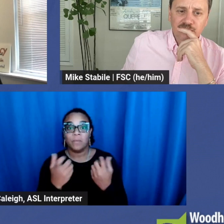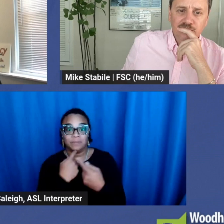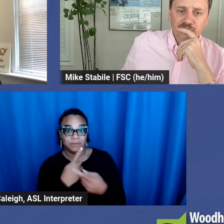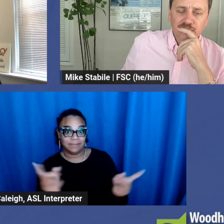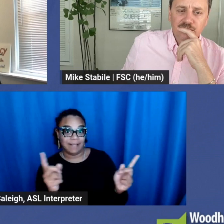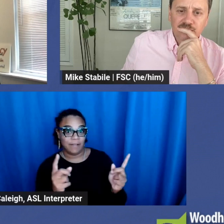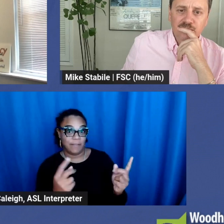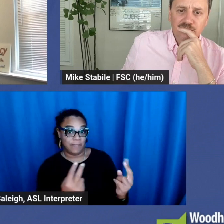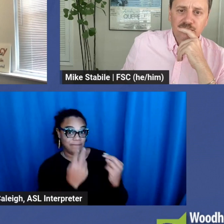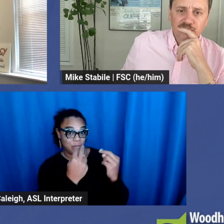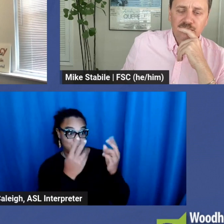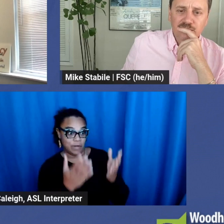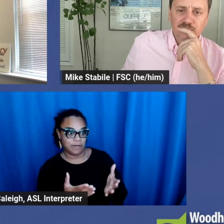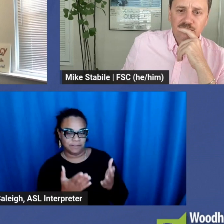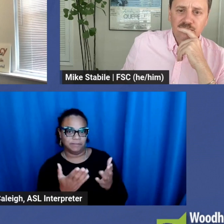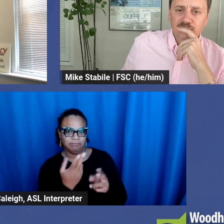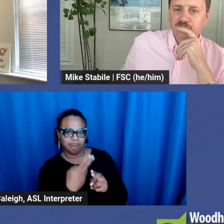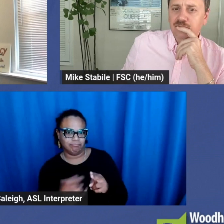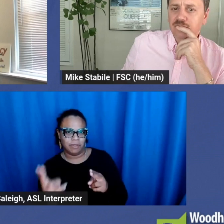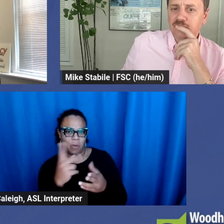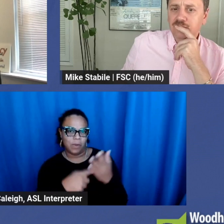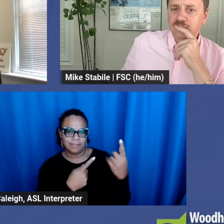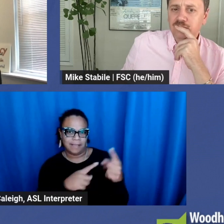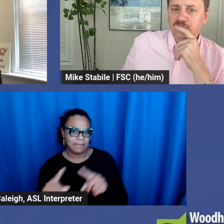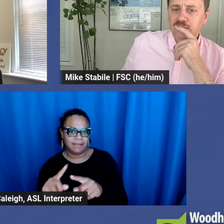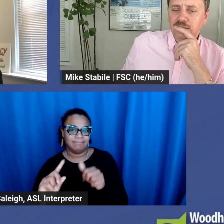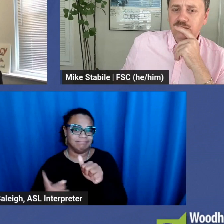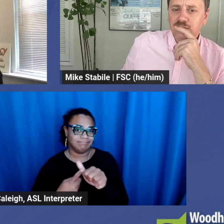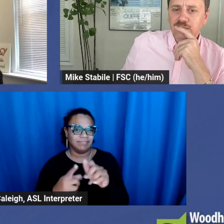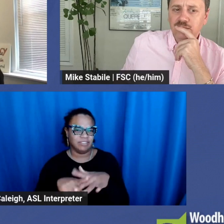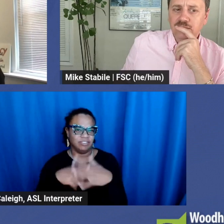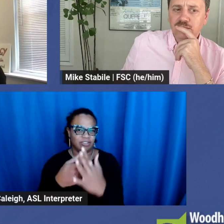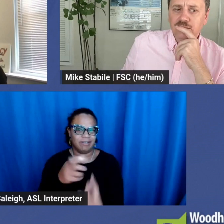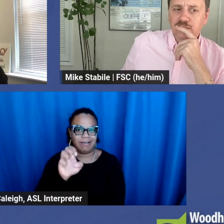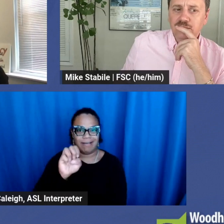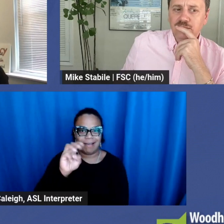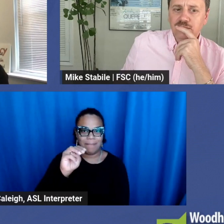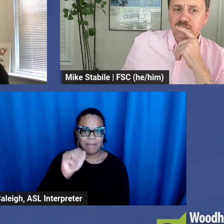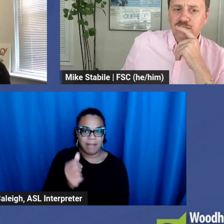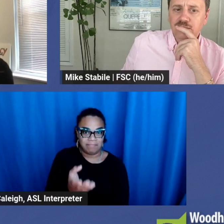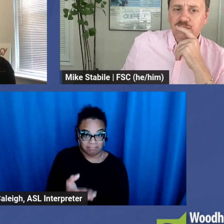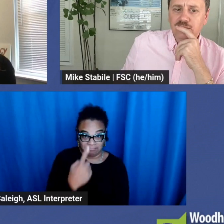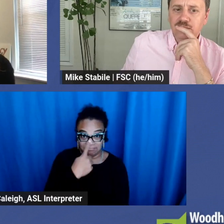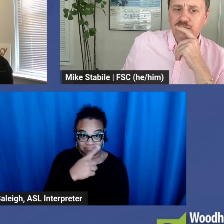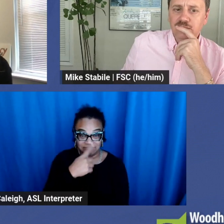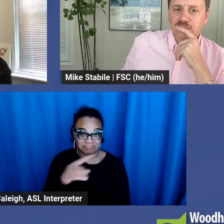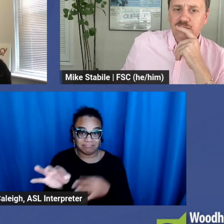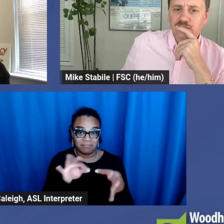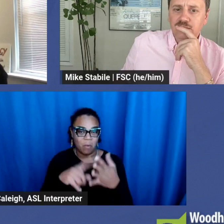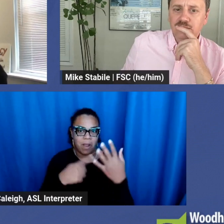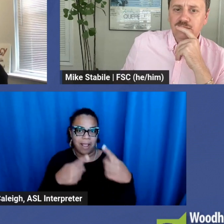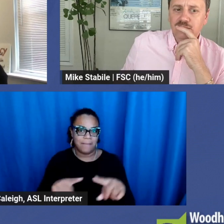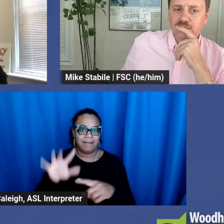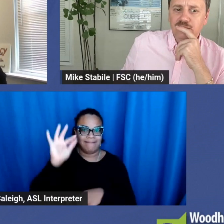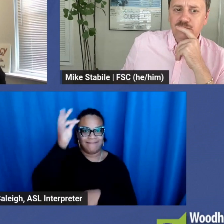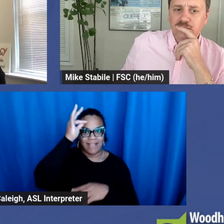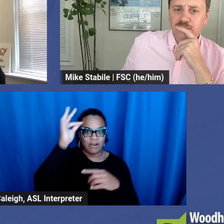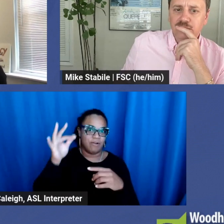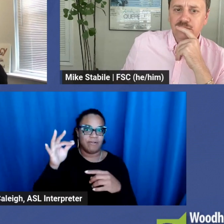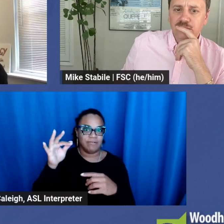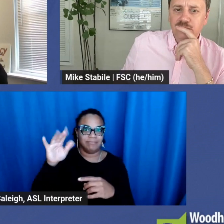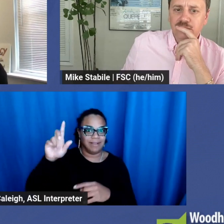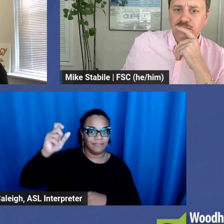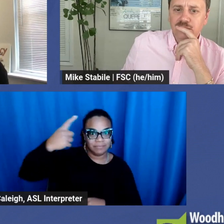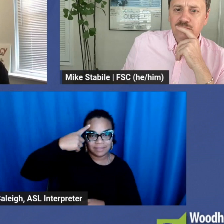is happening, Emma, I'd like to start with you. Can you tell us a little bit about what's going on at the federal level? I know we've seen a number of